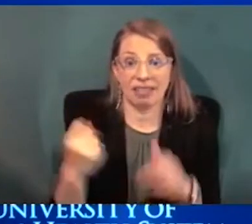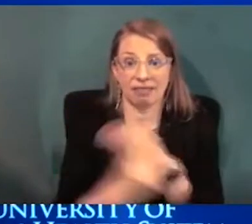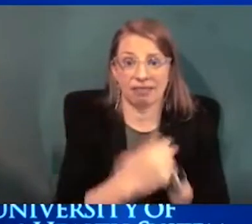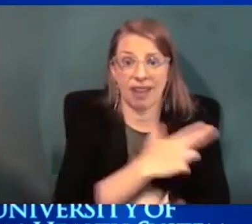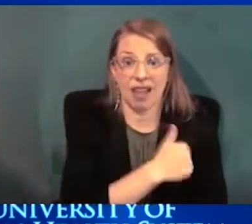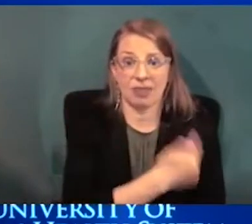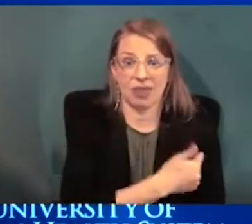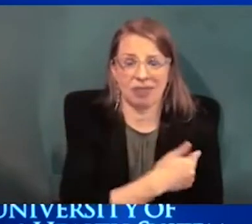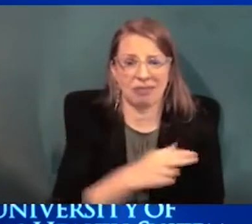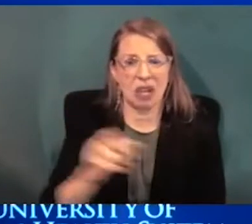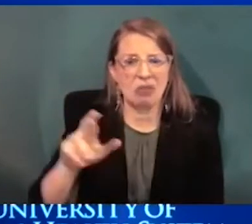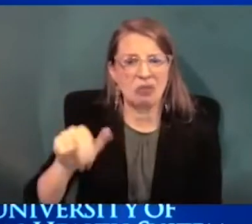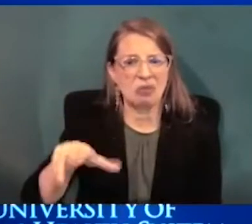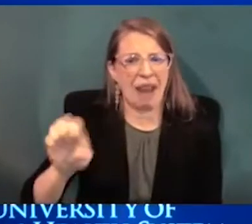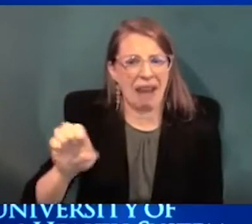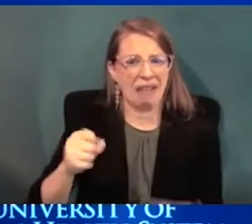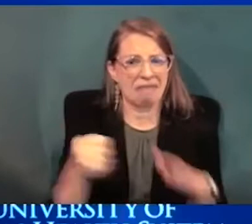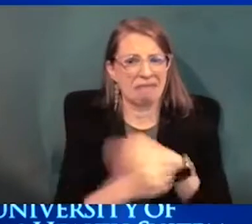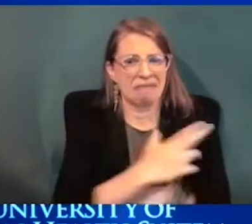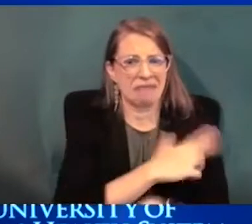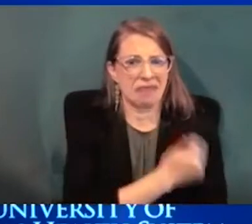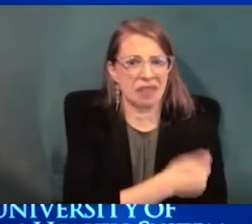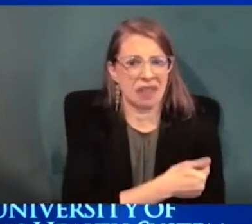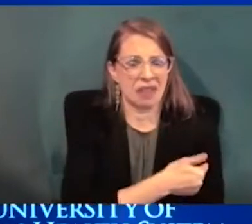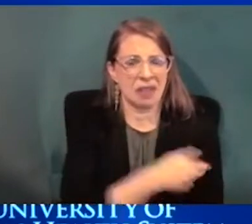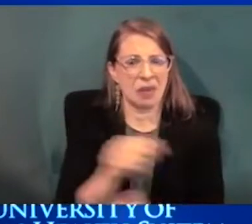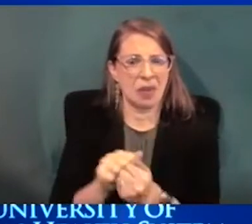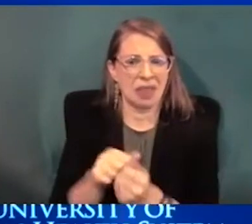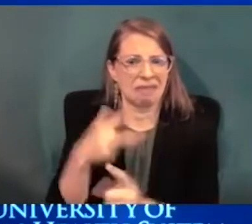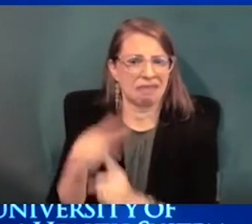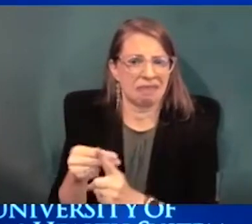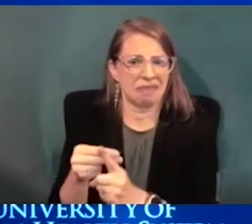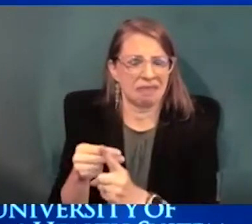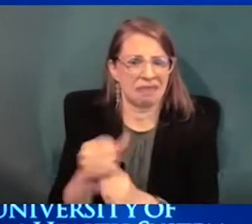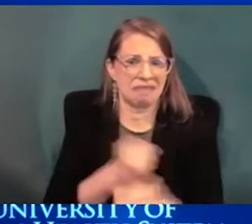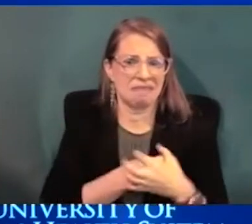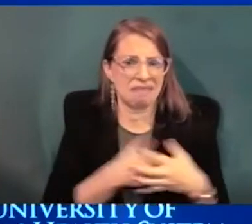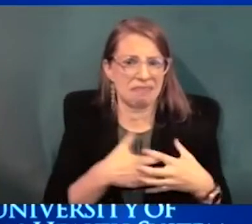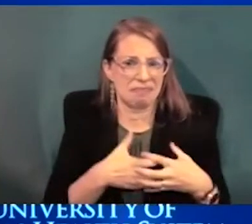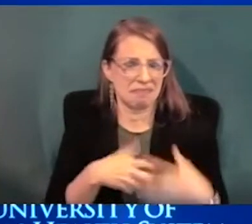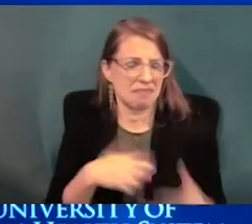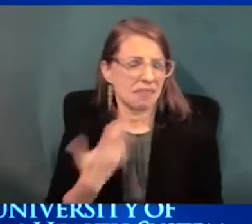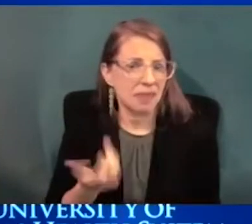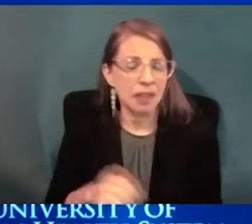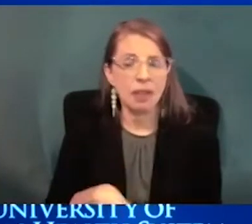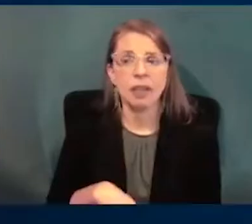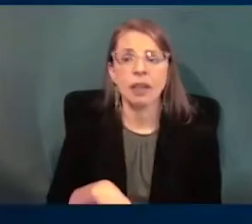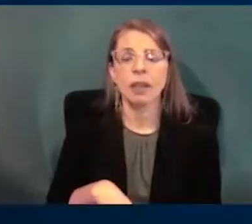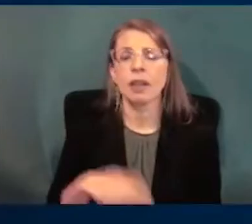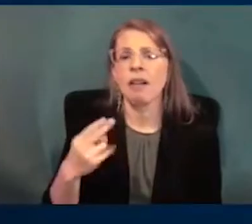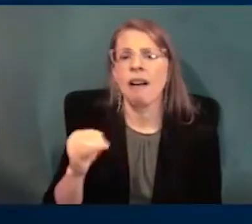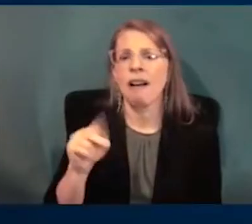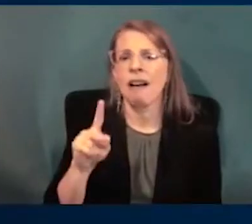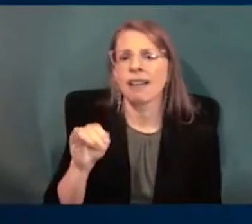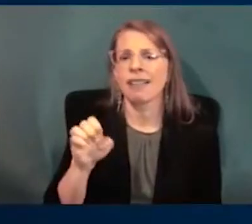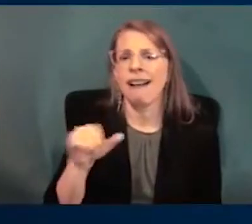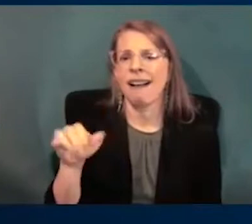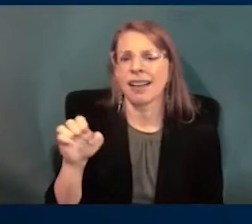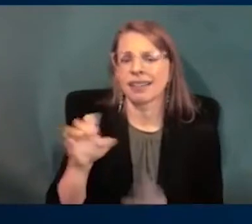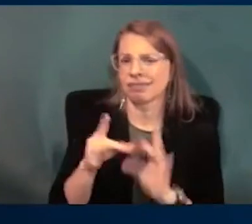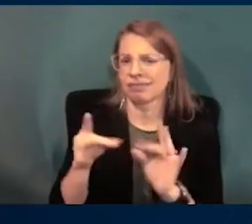unusual to be hospitalized. And I don't think, Hawkeye, check me on this, I don't know if there have been any deaths. Do you know?